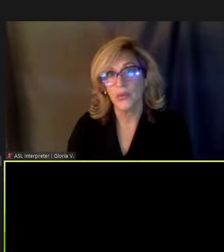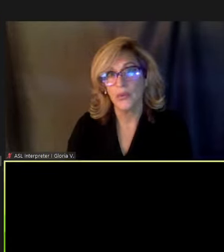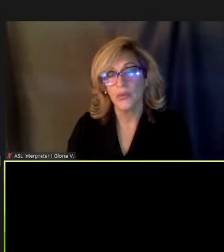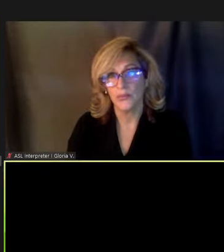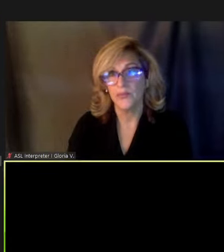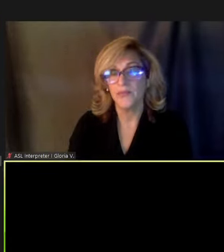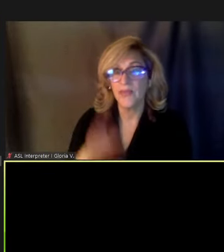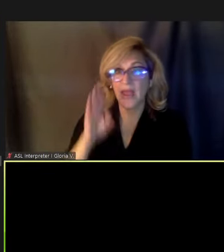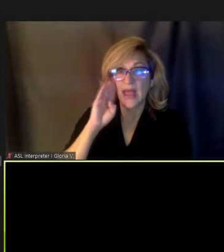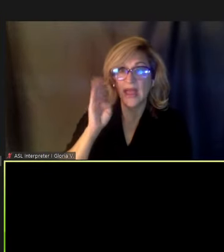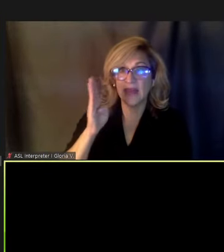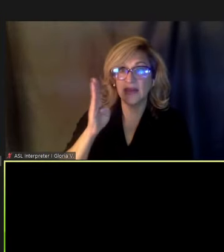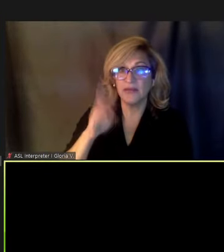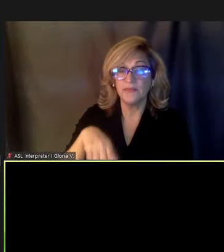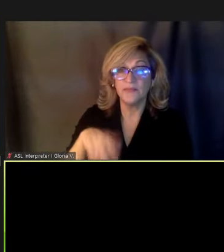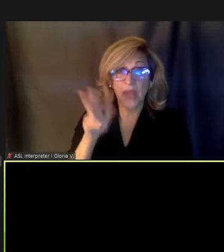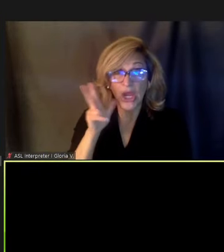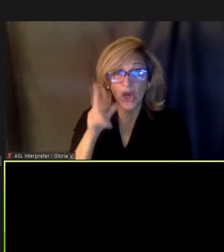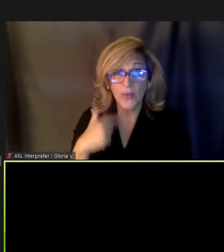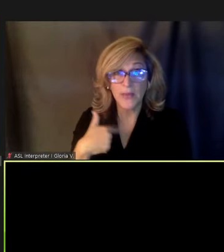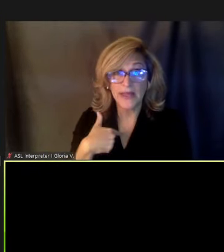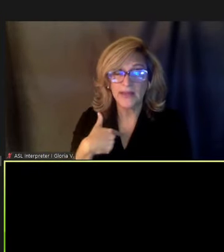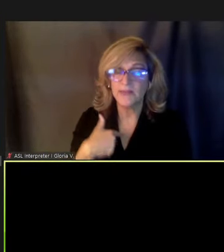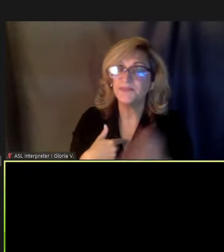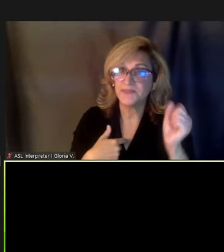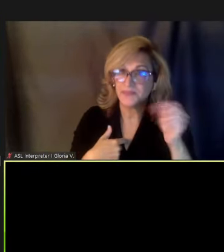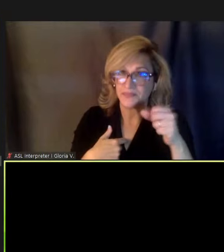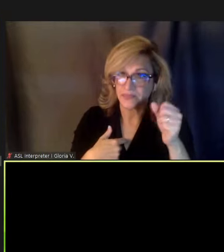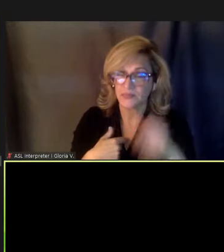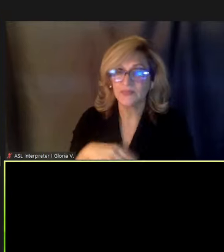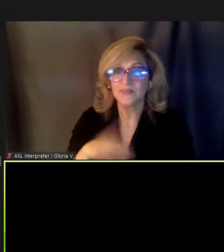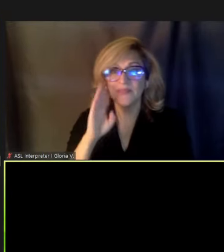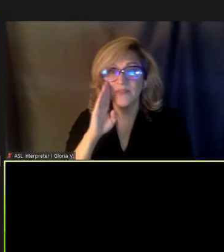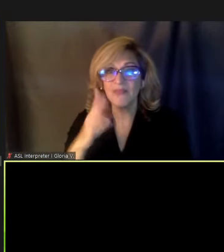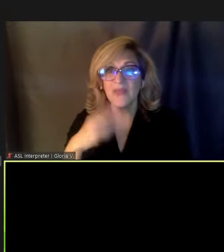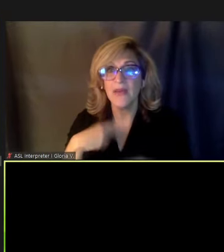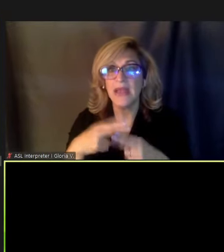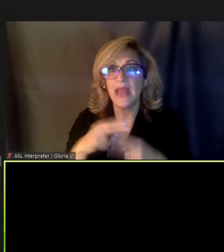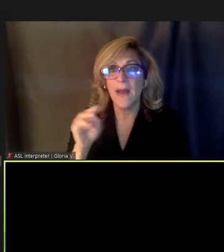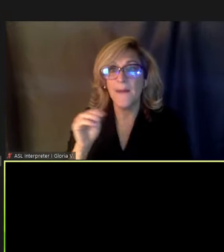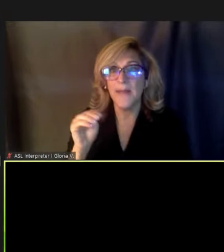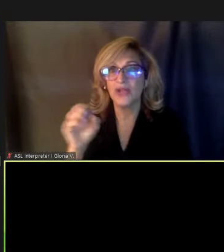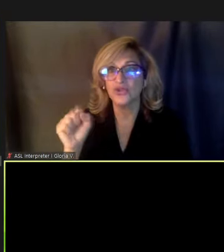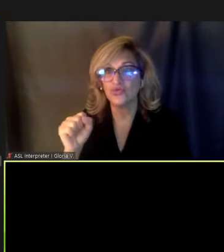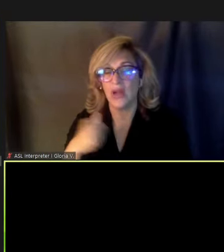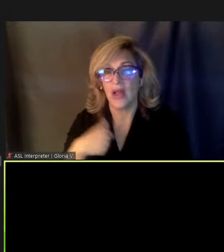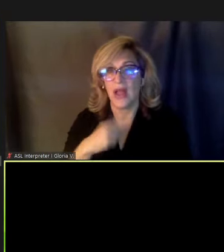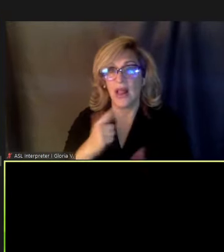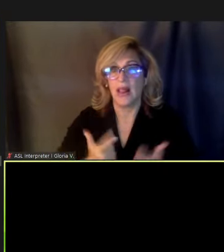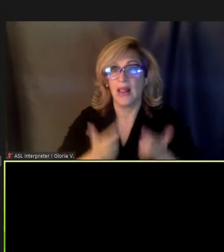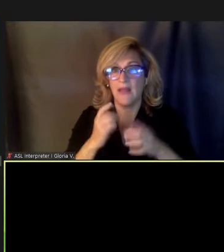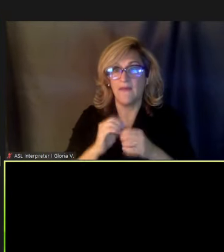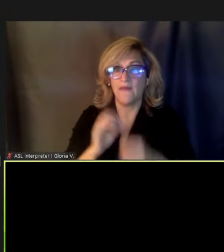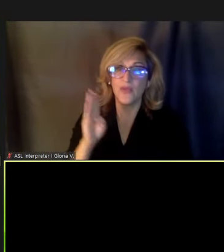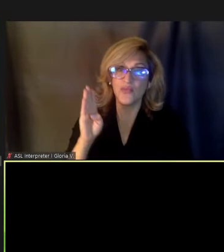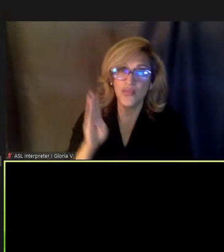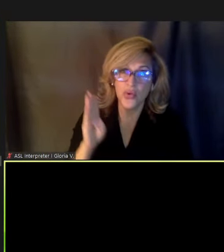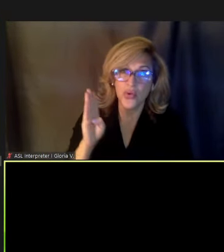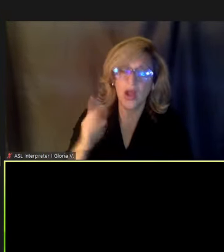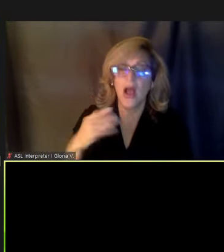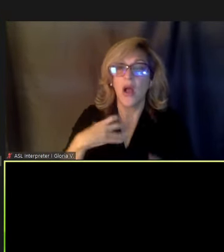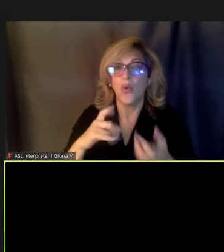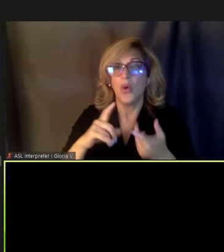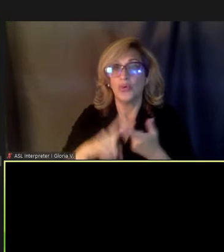Hi, can you hear me? Yes. Yeah, hi. My name is Michael Streeter. I'm a Brooklyn resident. I want to speak